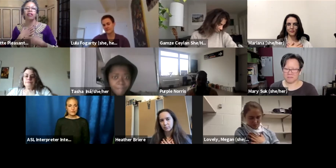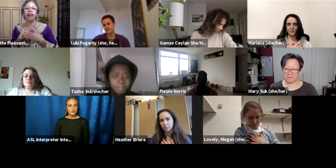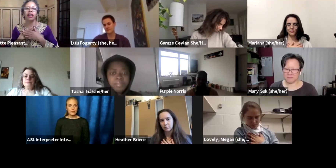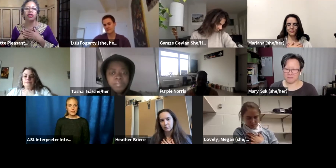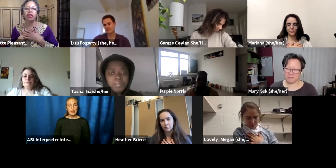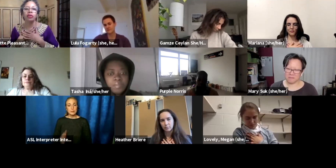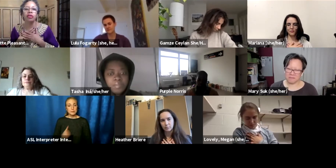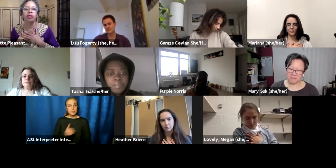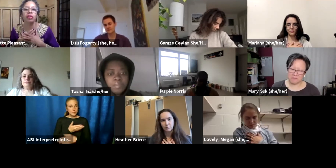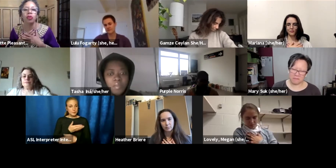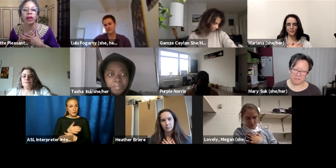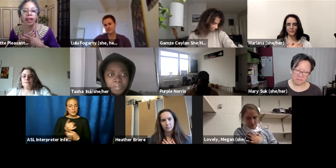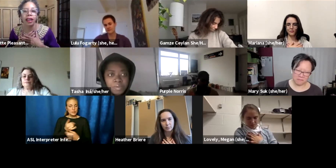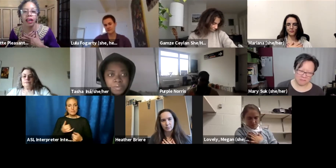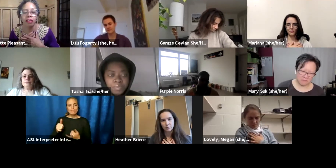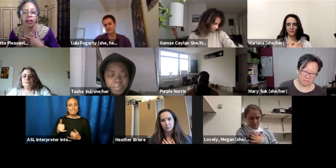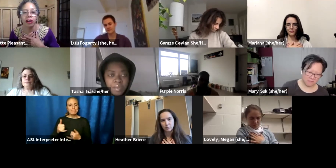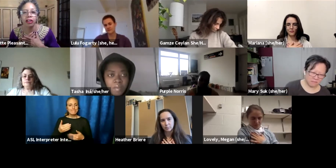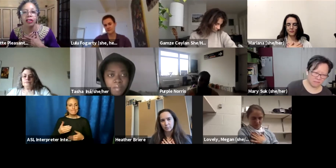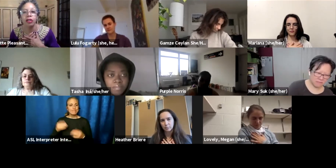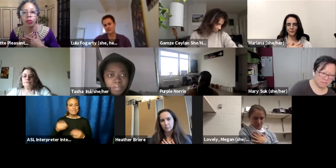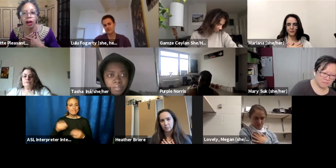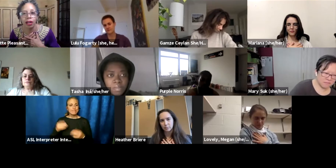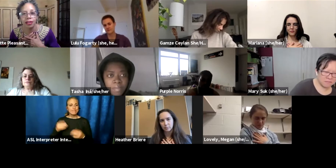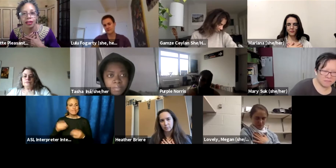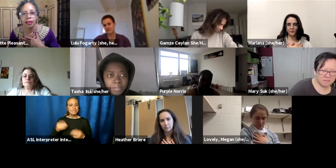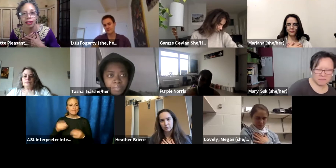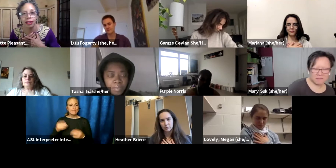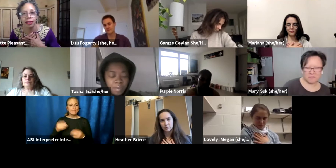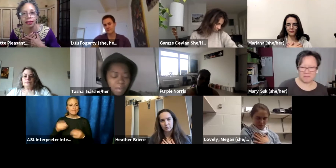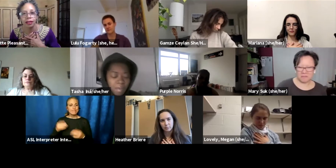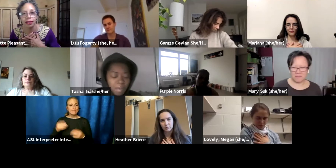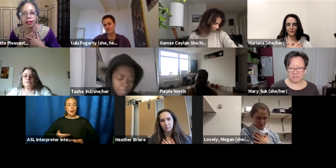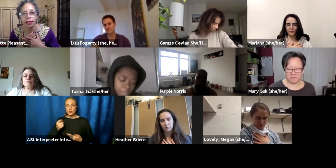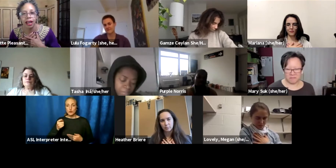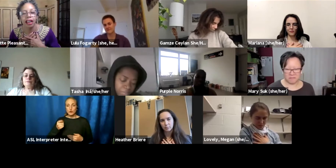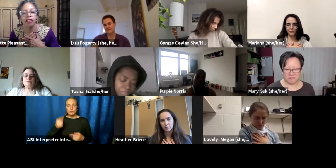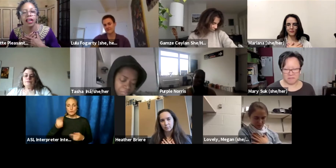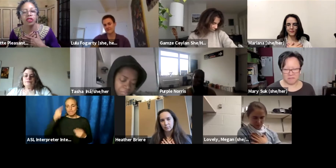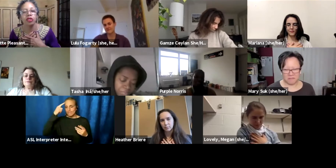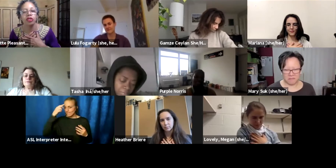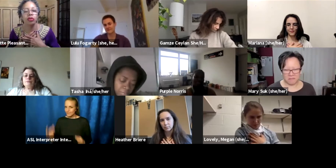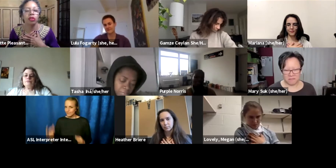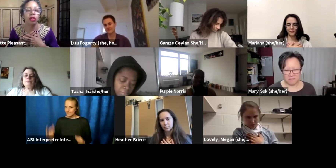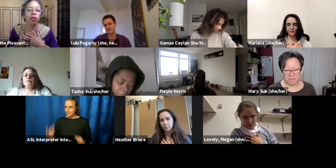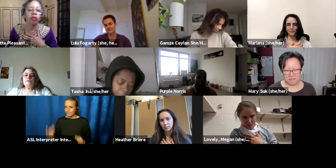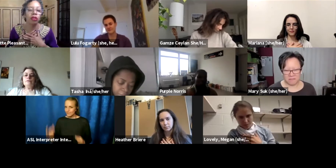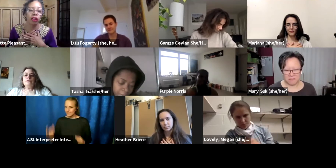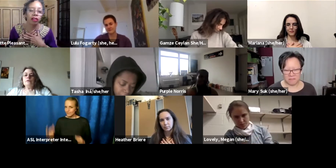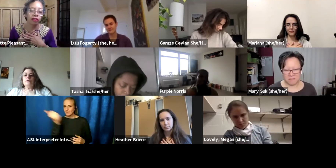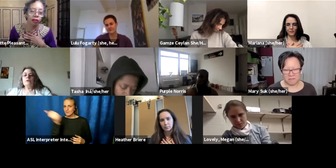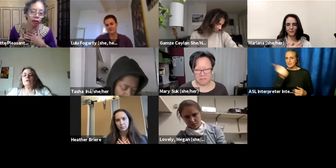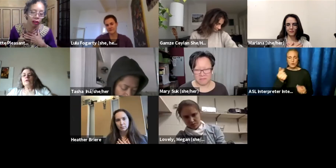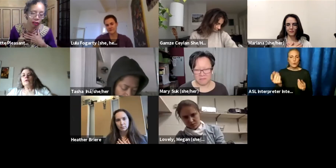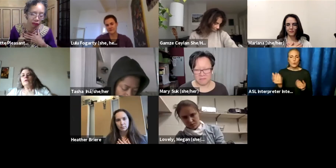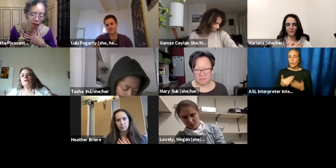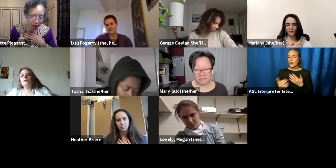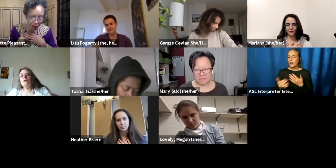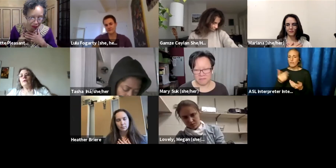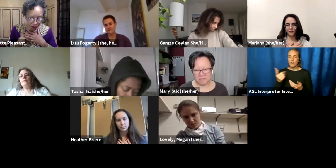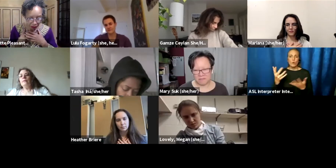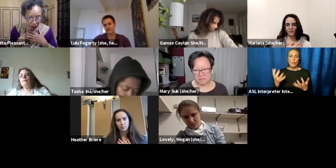and I invite you to do whatever you want. I invite you to roll on the